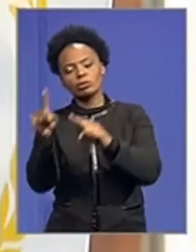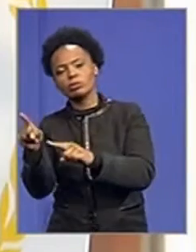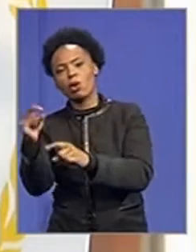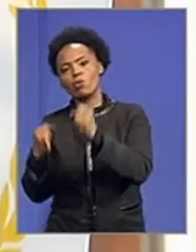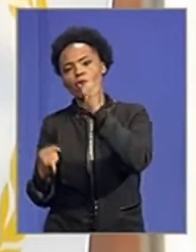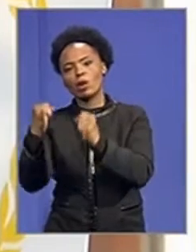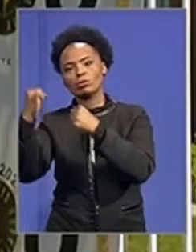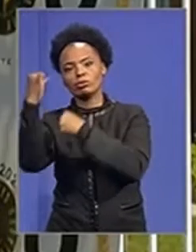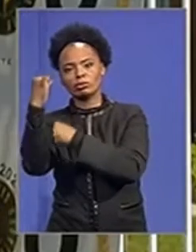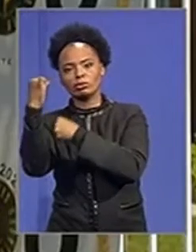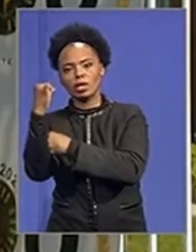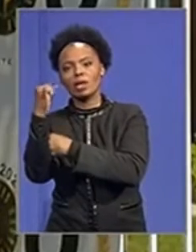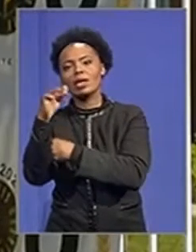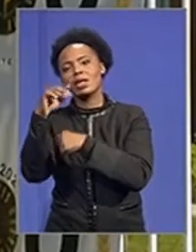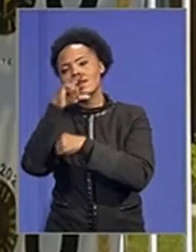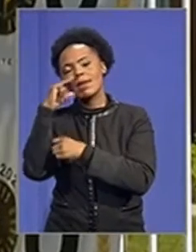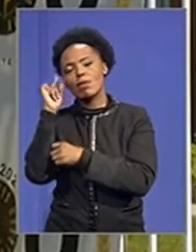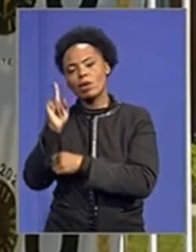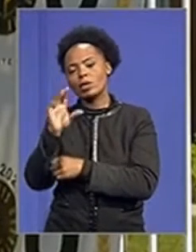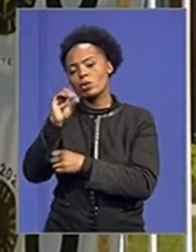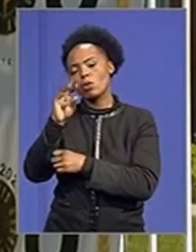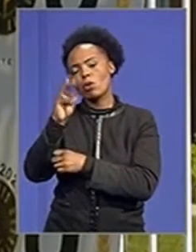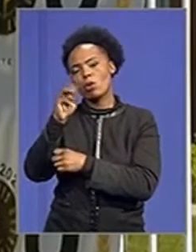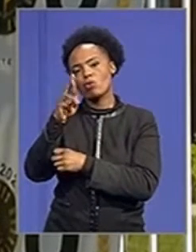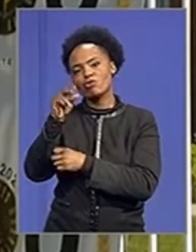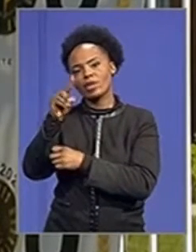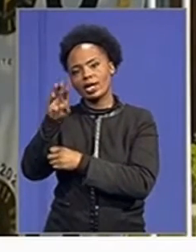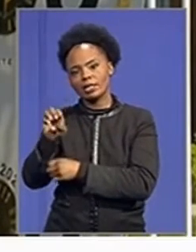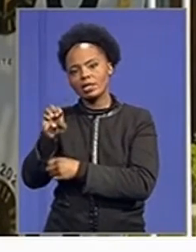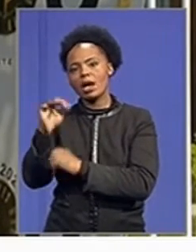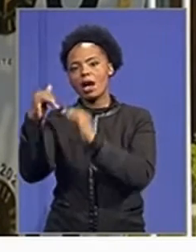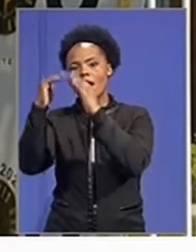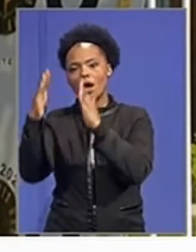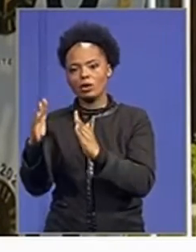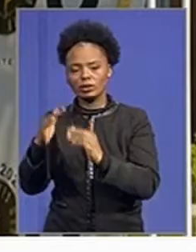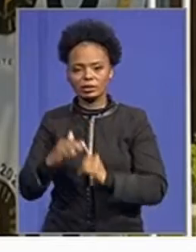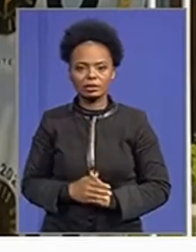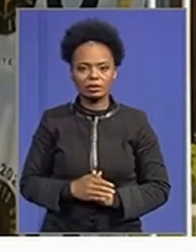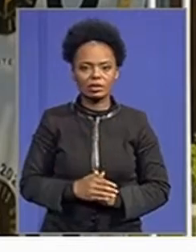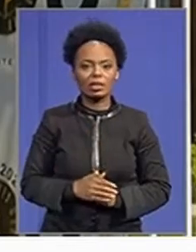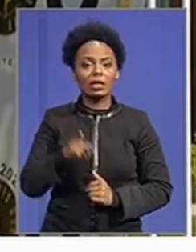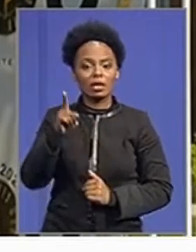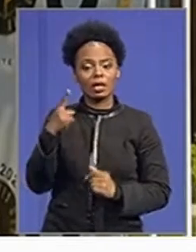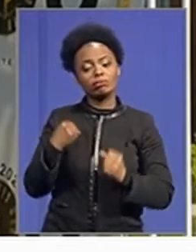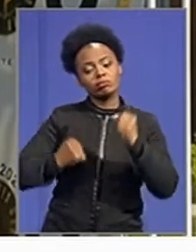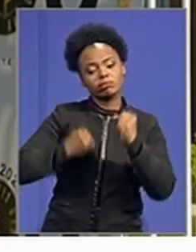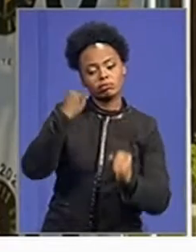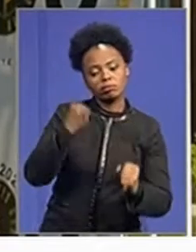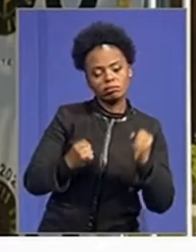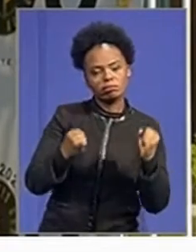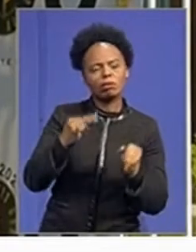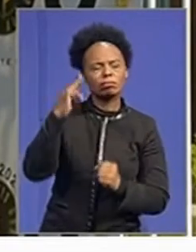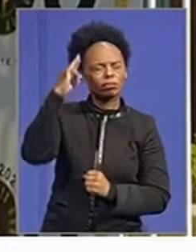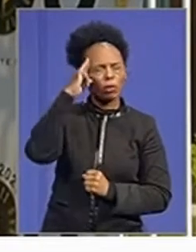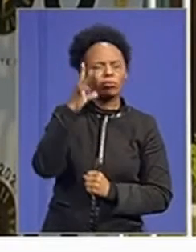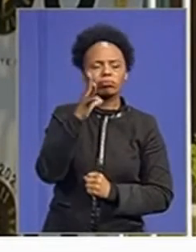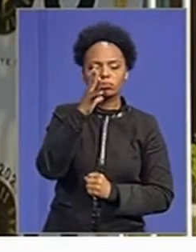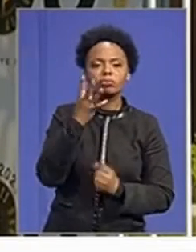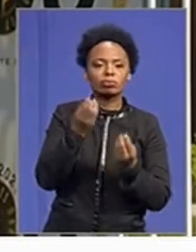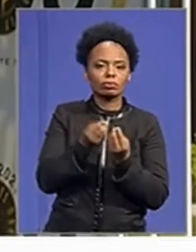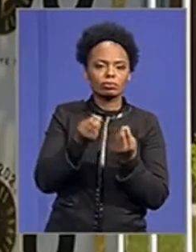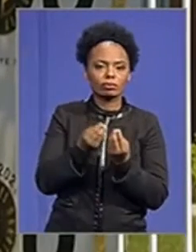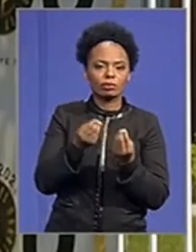ileng Comrades House. It was great fun, but also bring back a lot of memories. And when Chariots of Fire was playing at the City